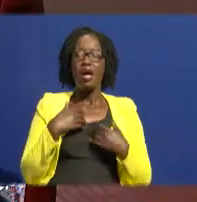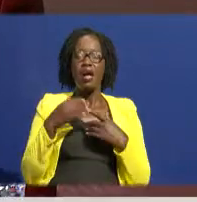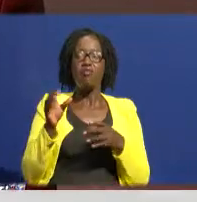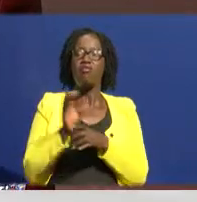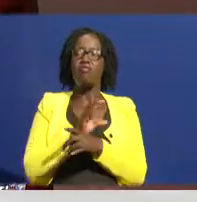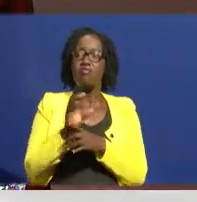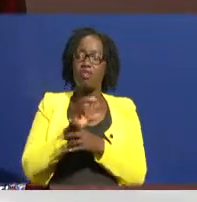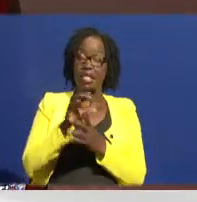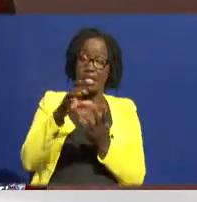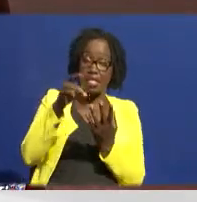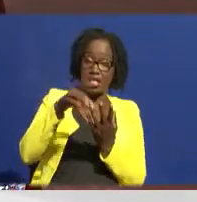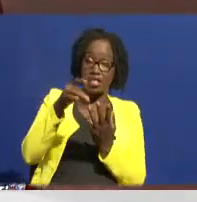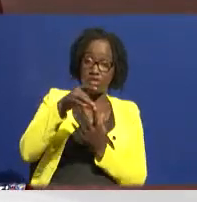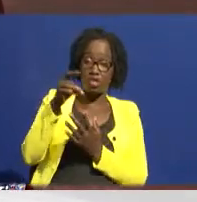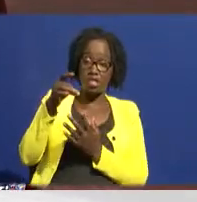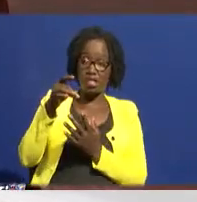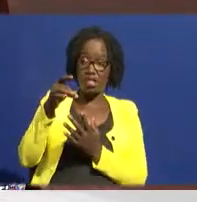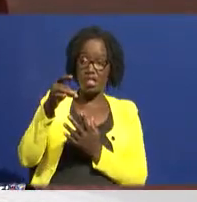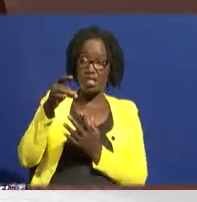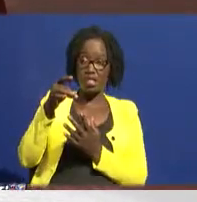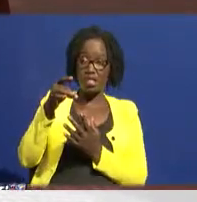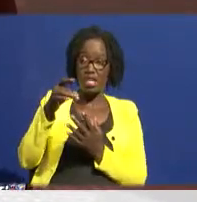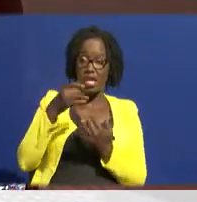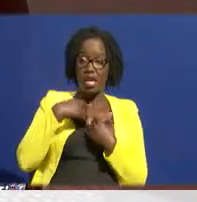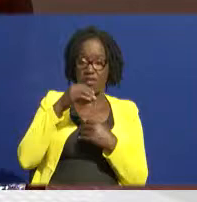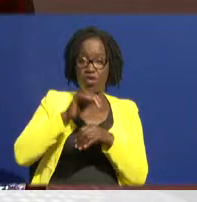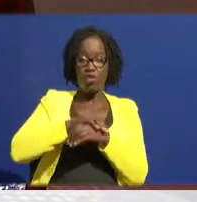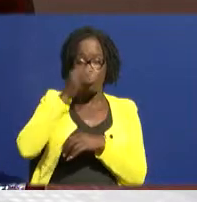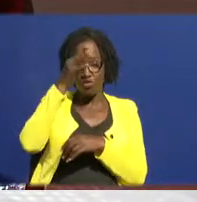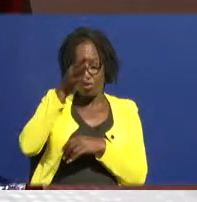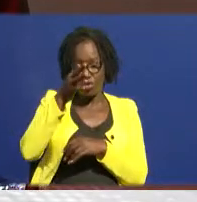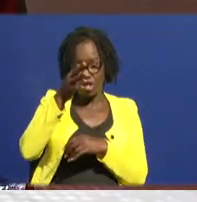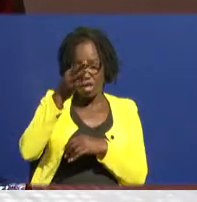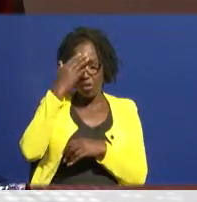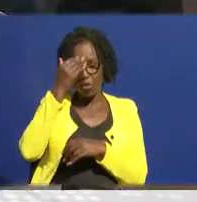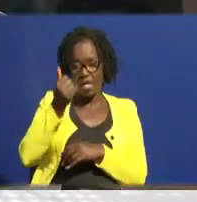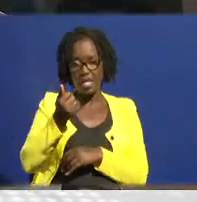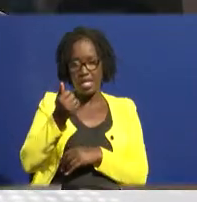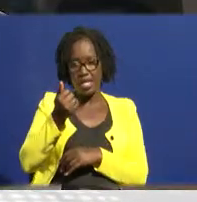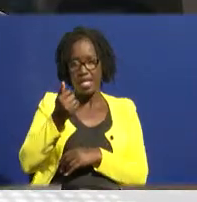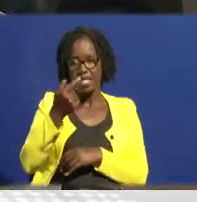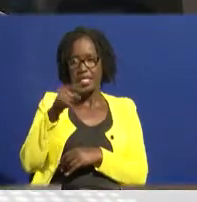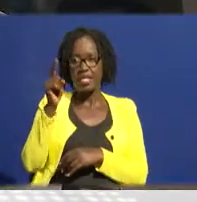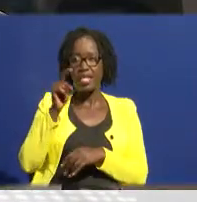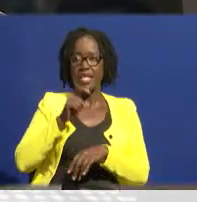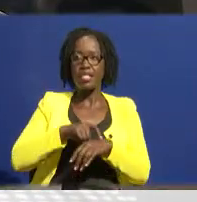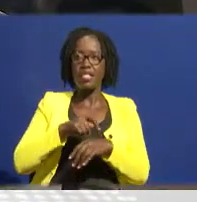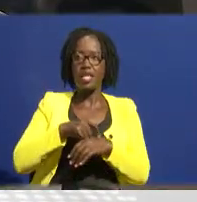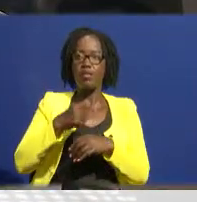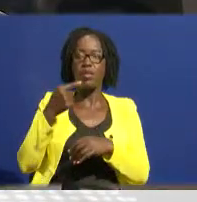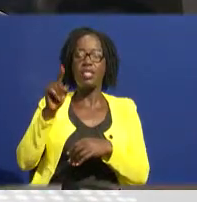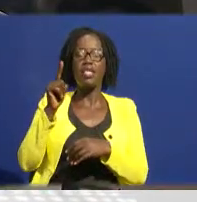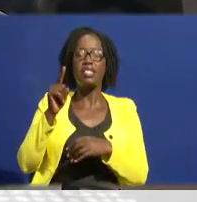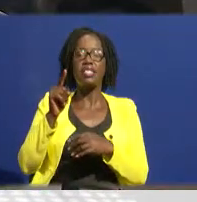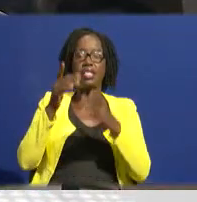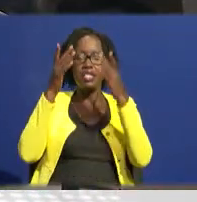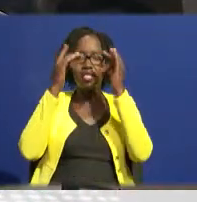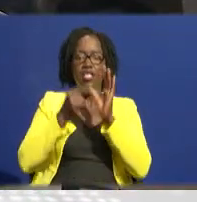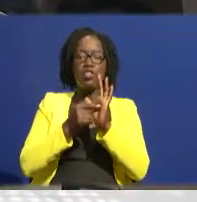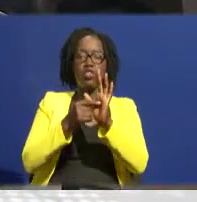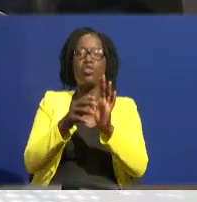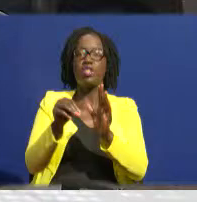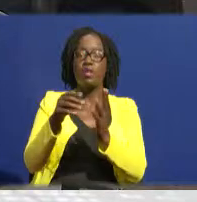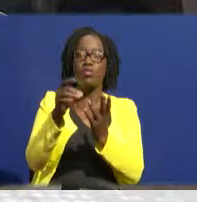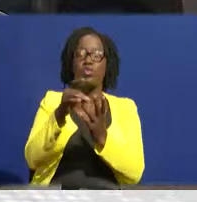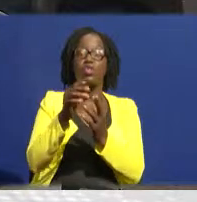careers, to choose the career as well, and to have a good future. Yeah. Because this is the right time where they can make the right decision and show them that choices